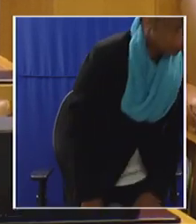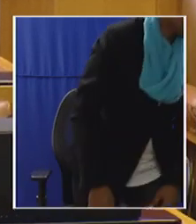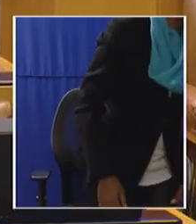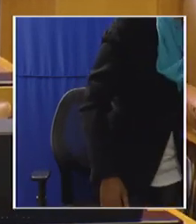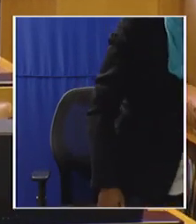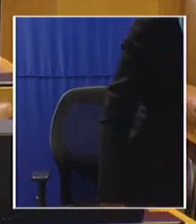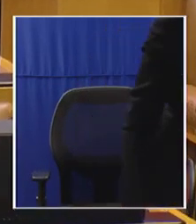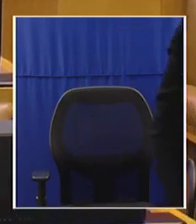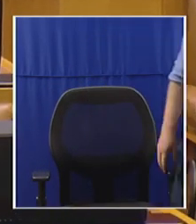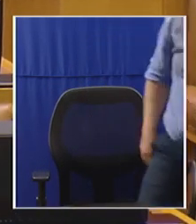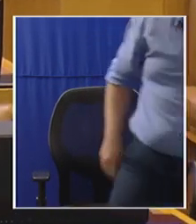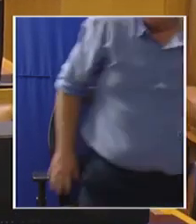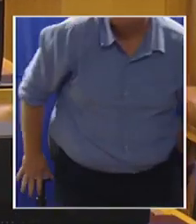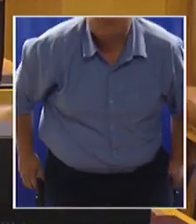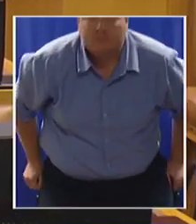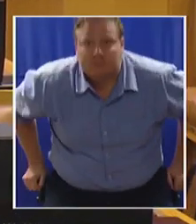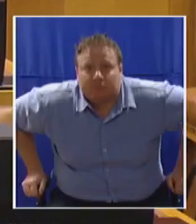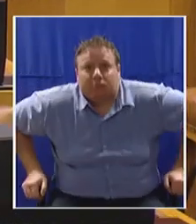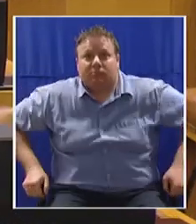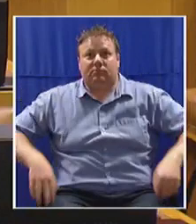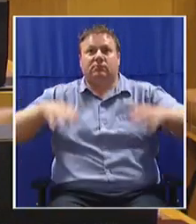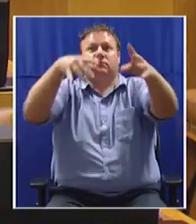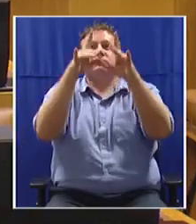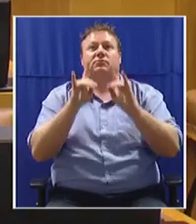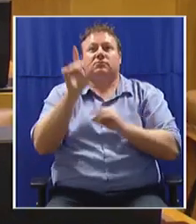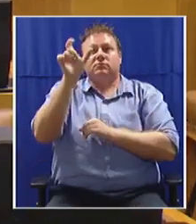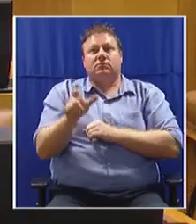ndima nokuhlokomisa phakathi kwalendlu